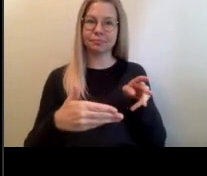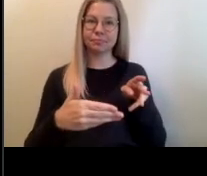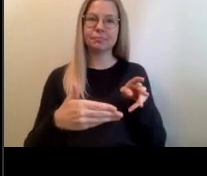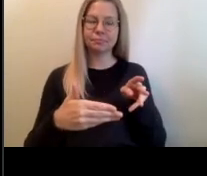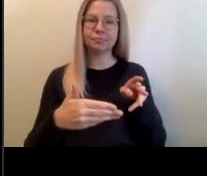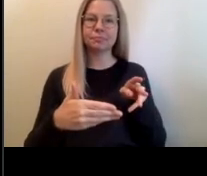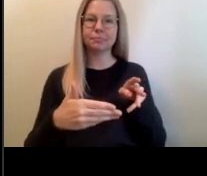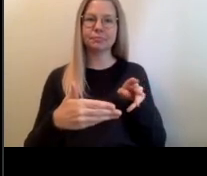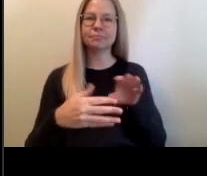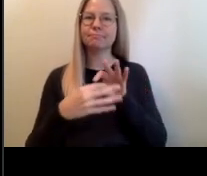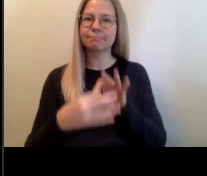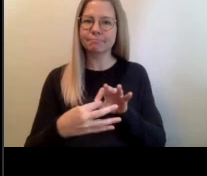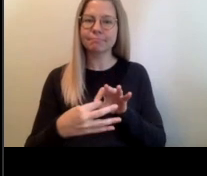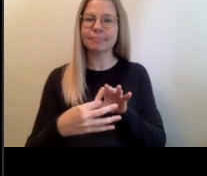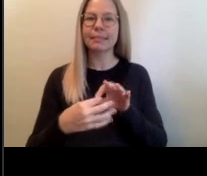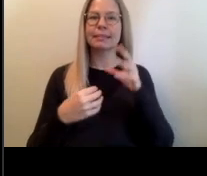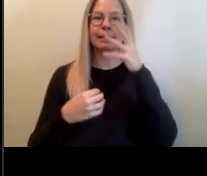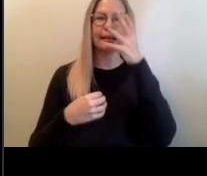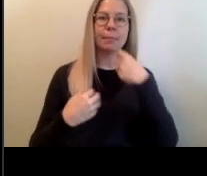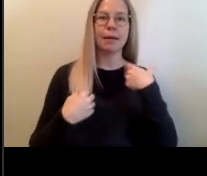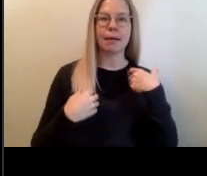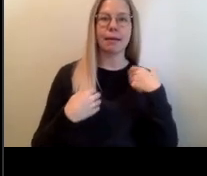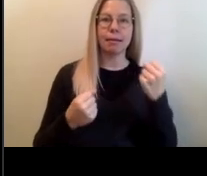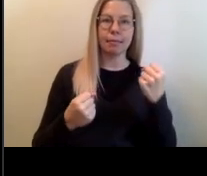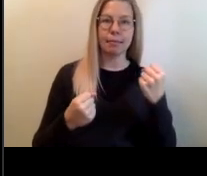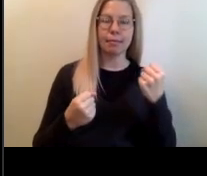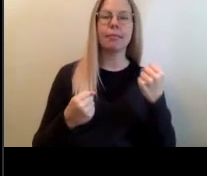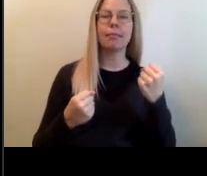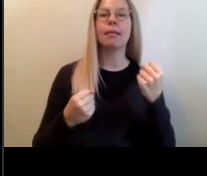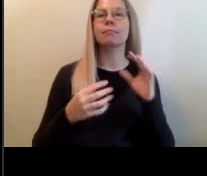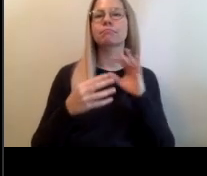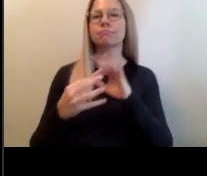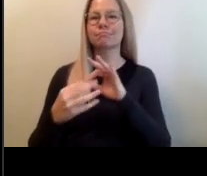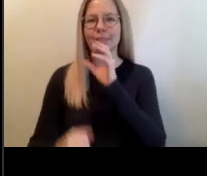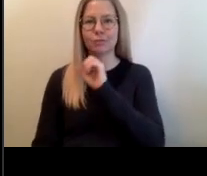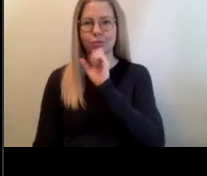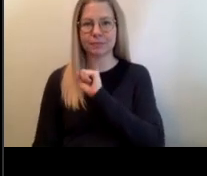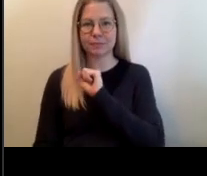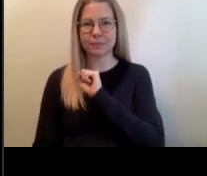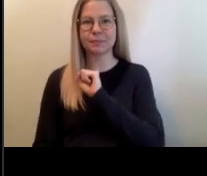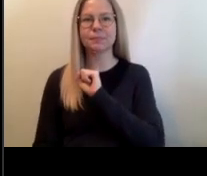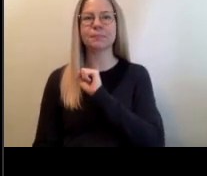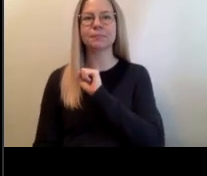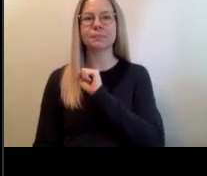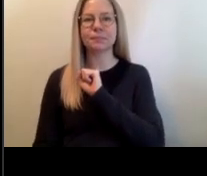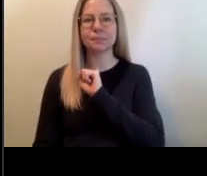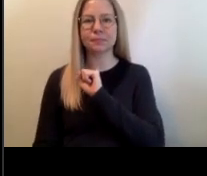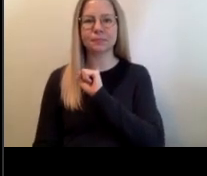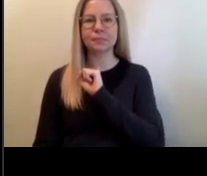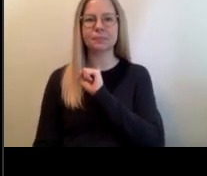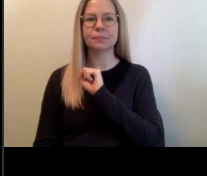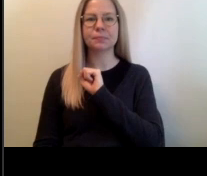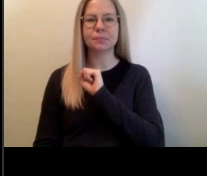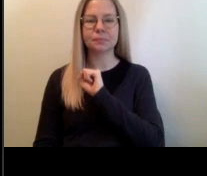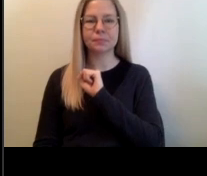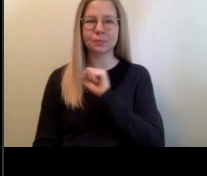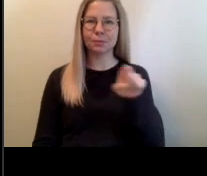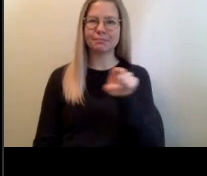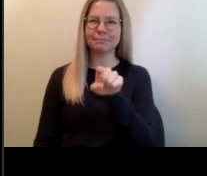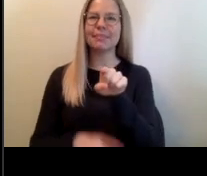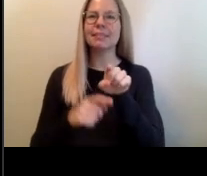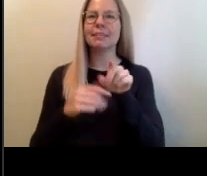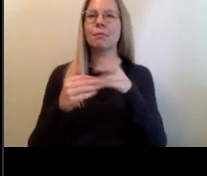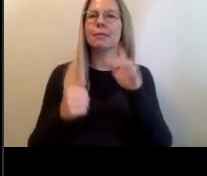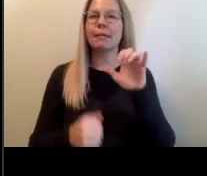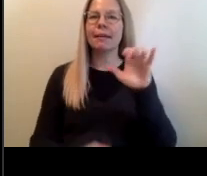in terms of sleep health. So what you're looking at here is an actogram. Think research grade Fitbit, but each